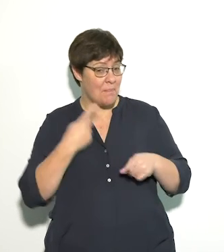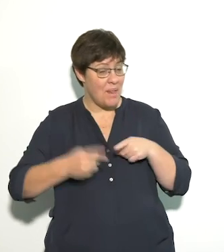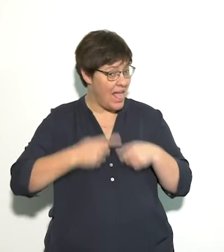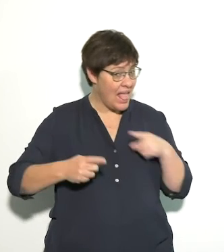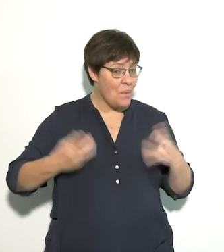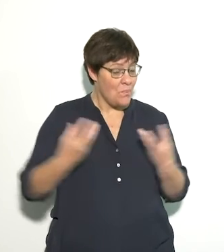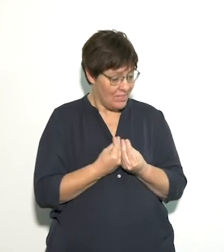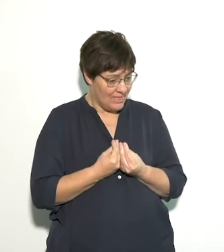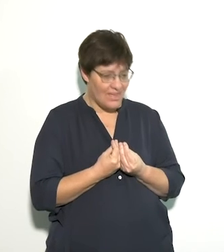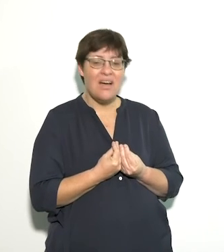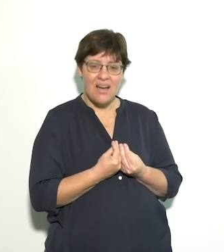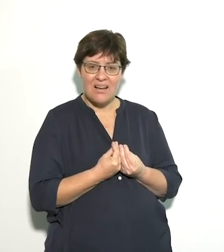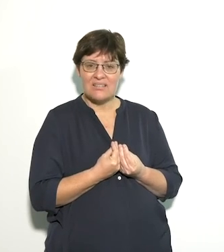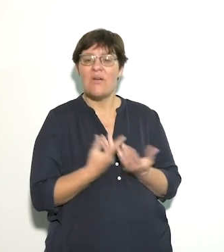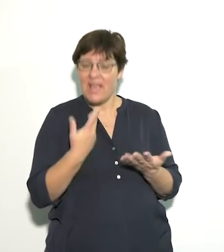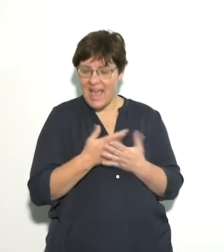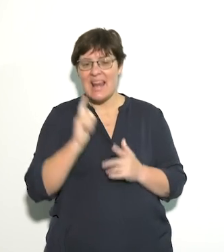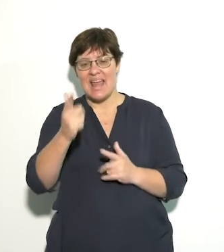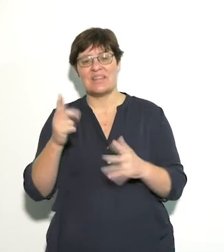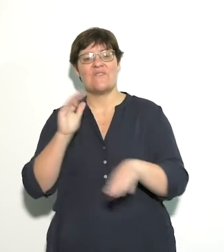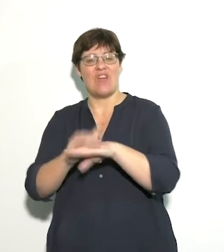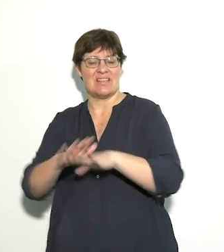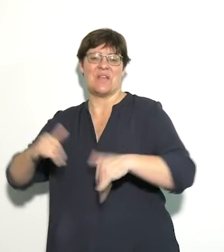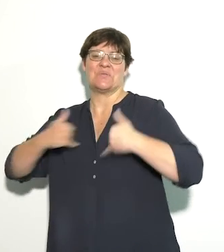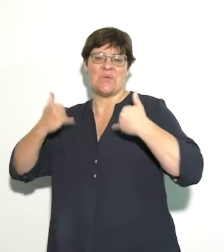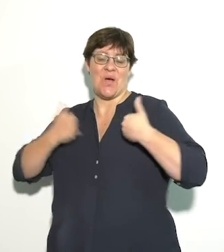play the game with you, then they'll be able to play it with their friends and have